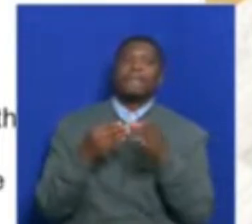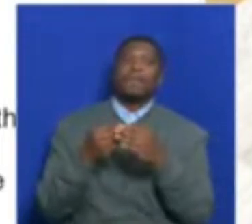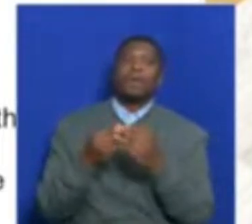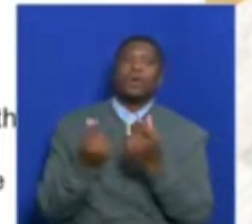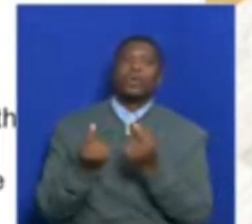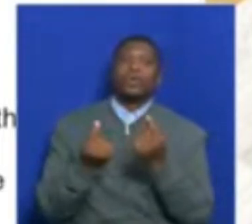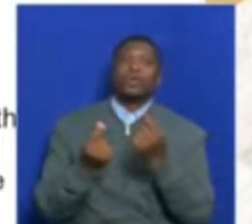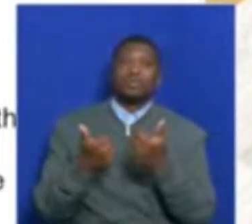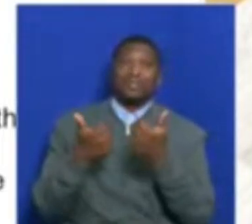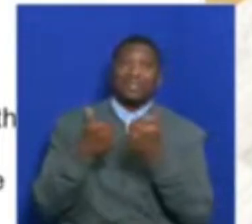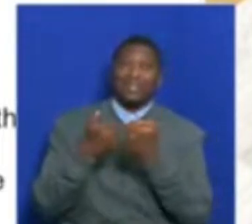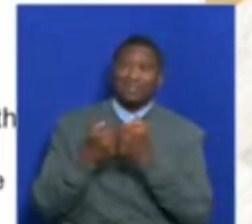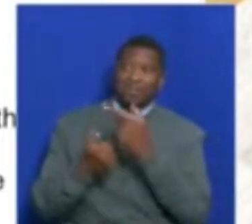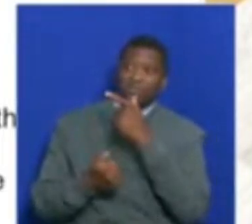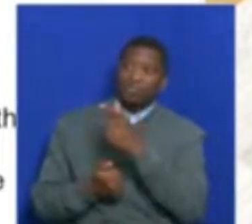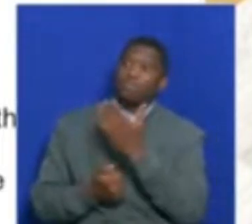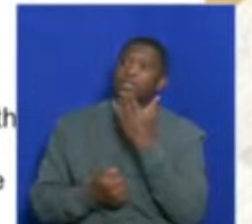to